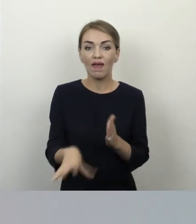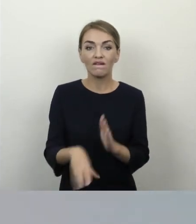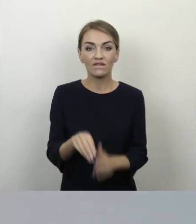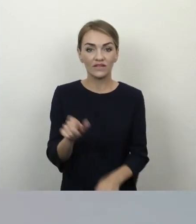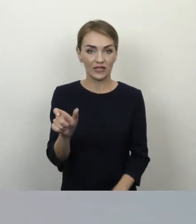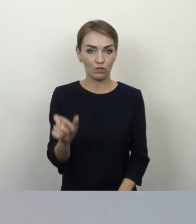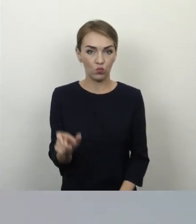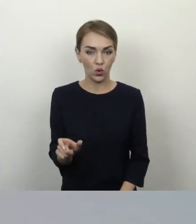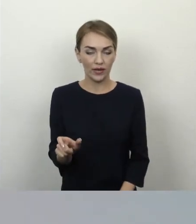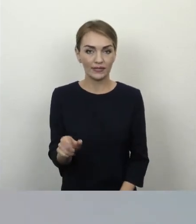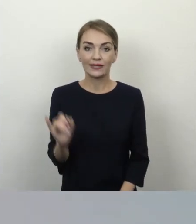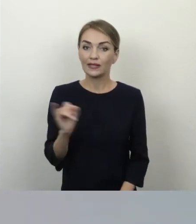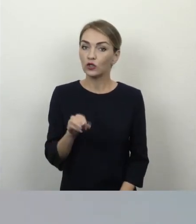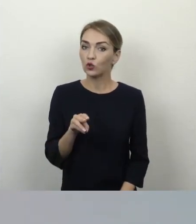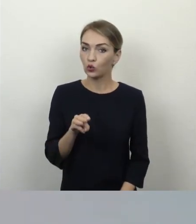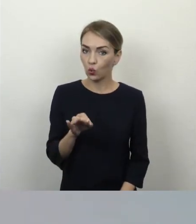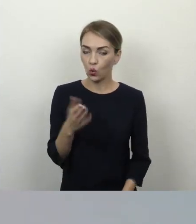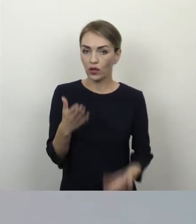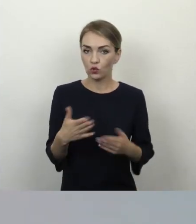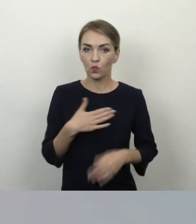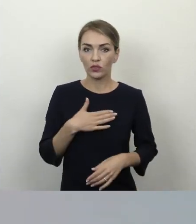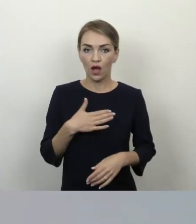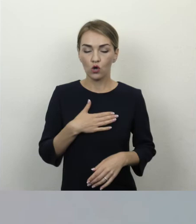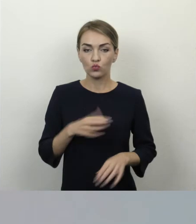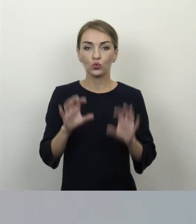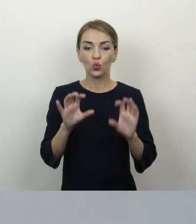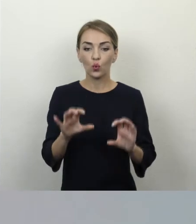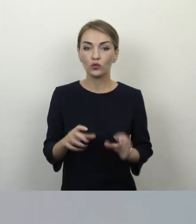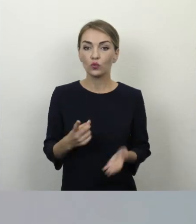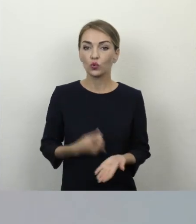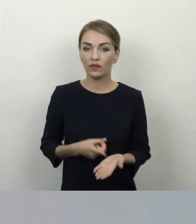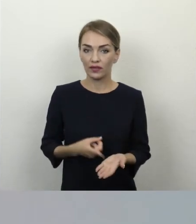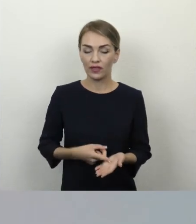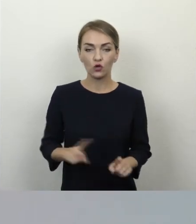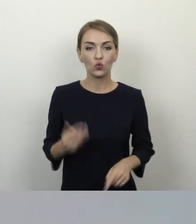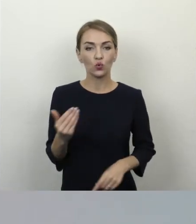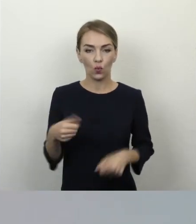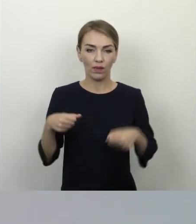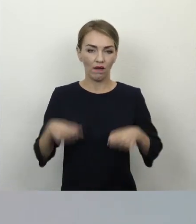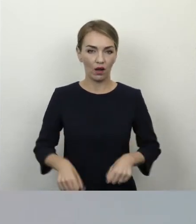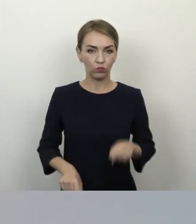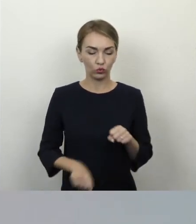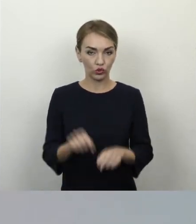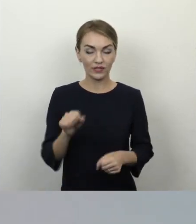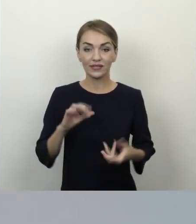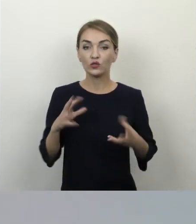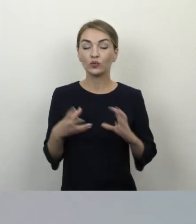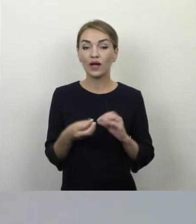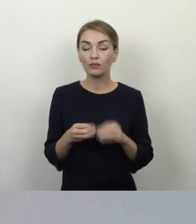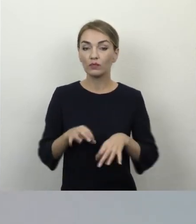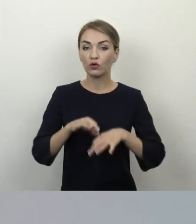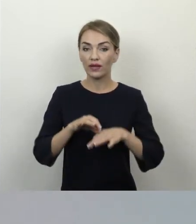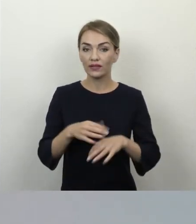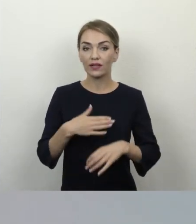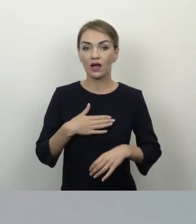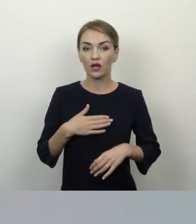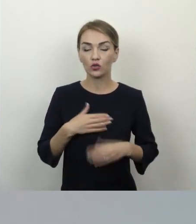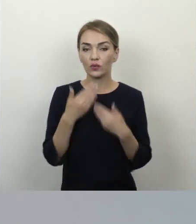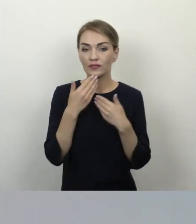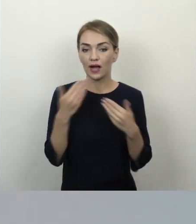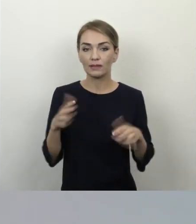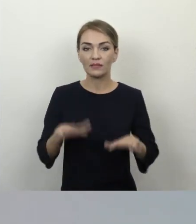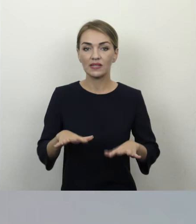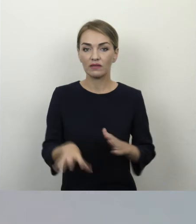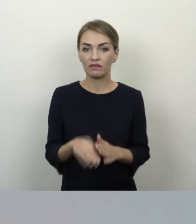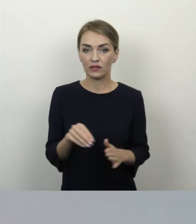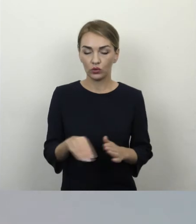to apply to the court is the voter. However, only if he or she can prove that the rights have been